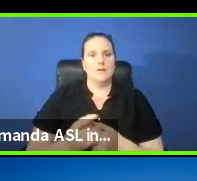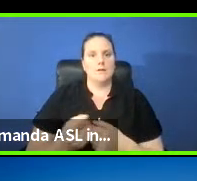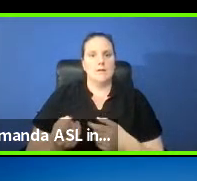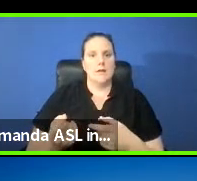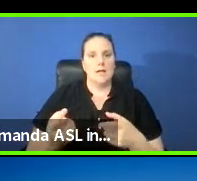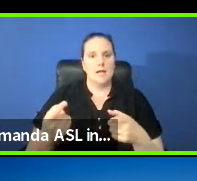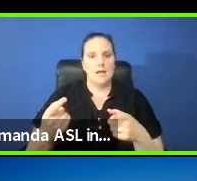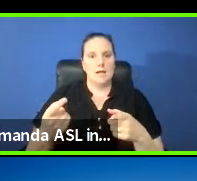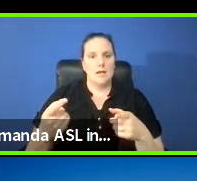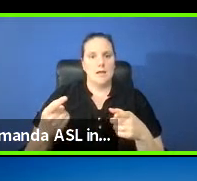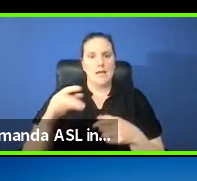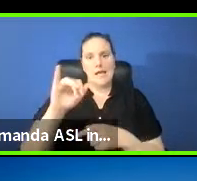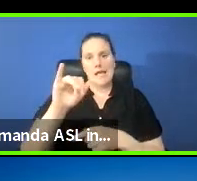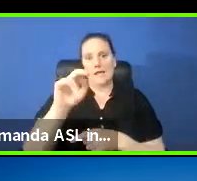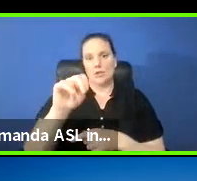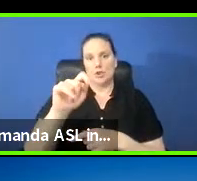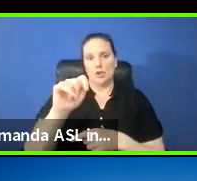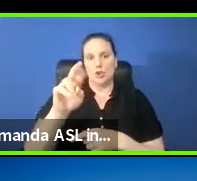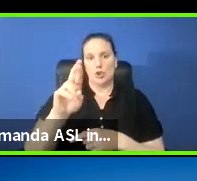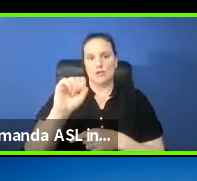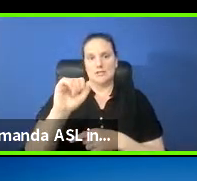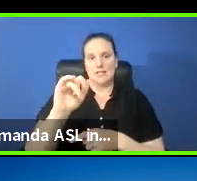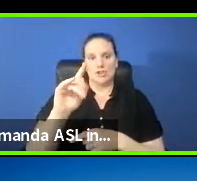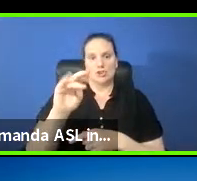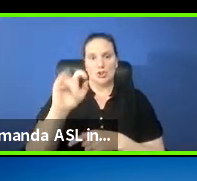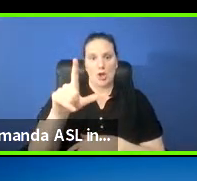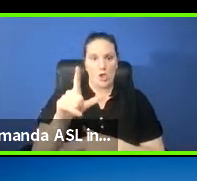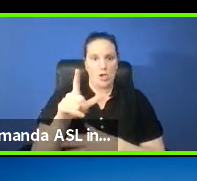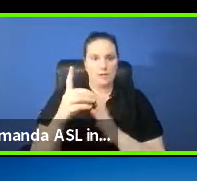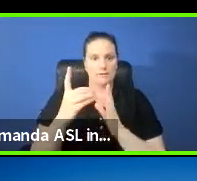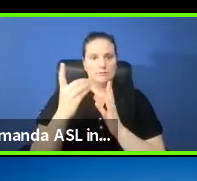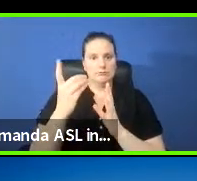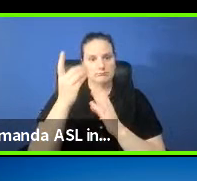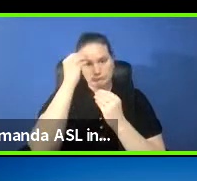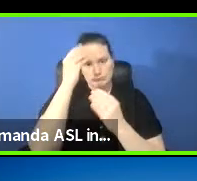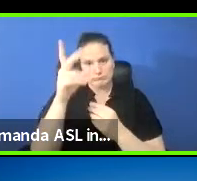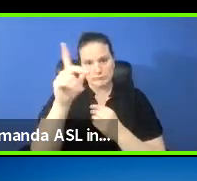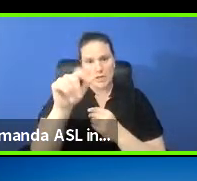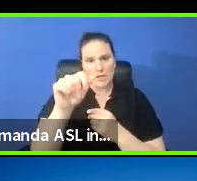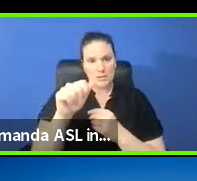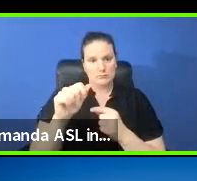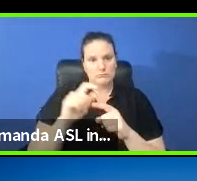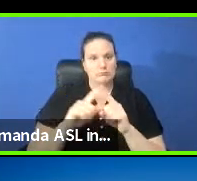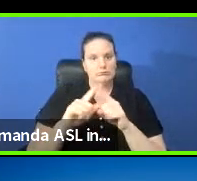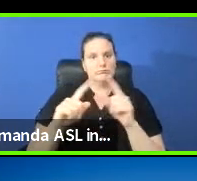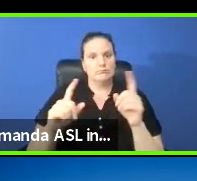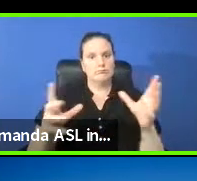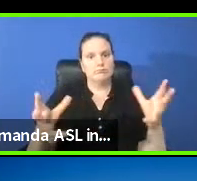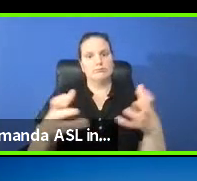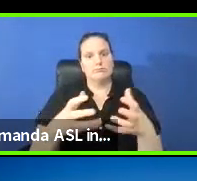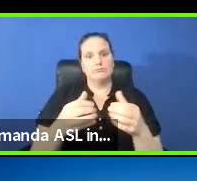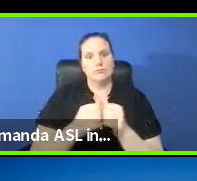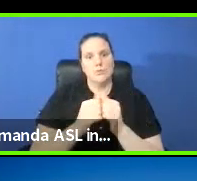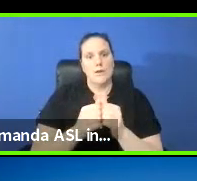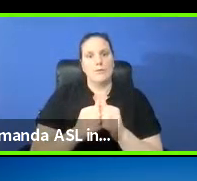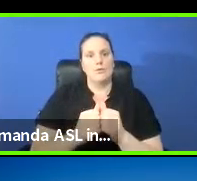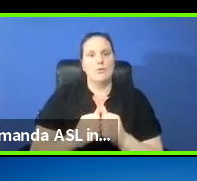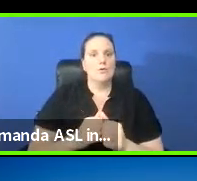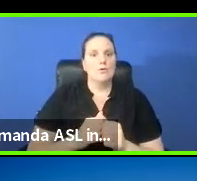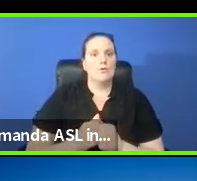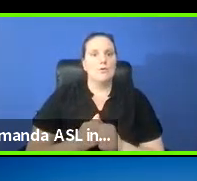intersectional data, bringing different bits of data together. As